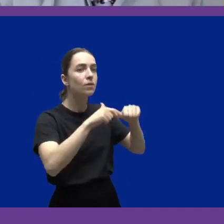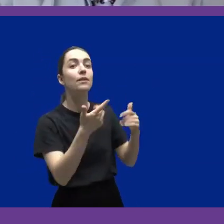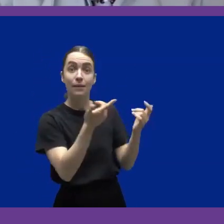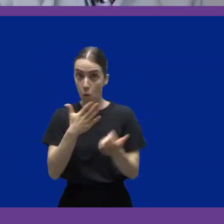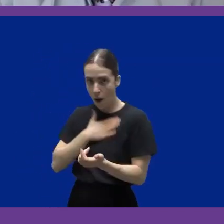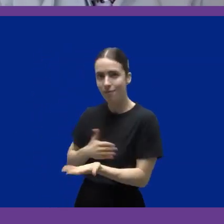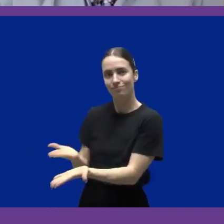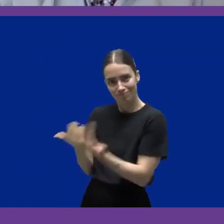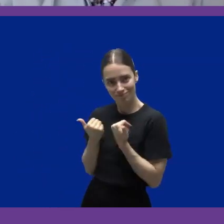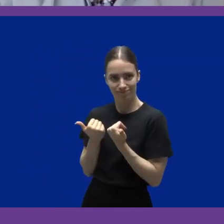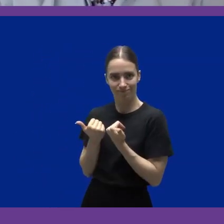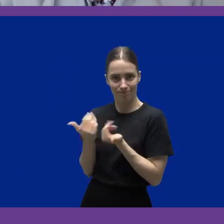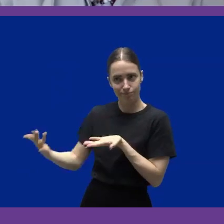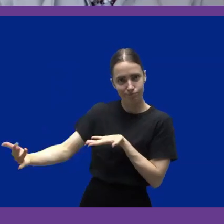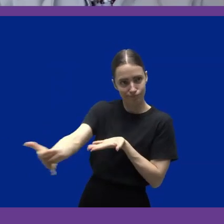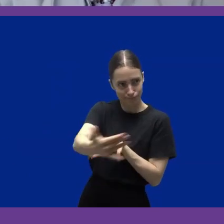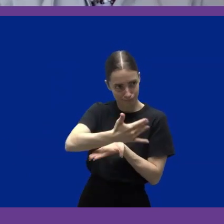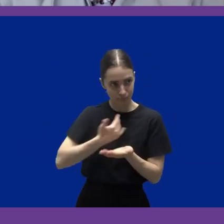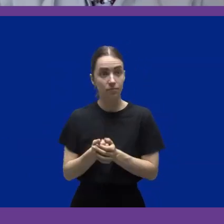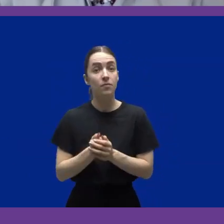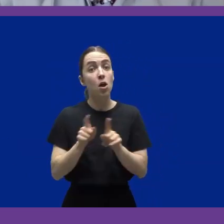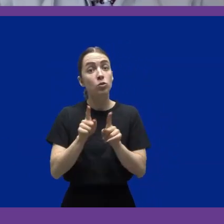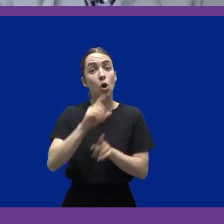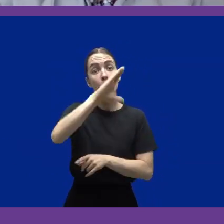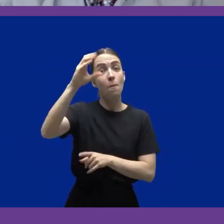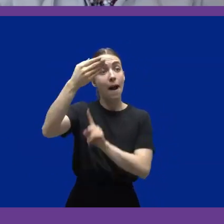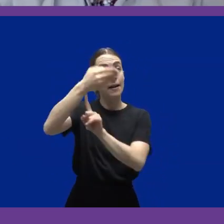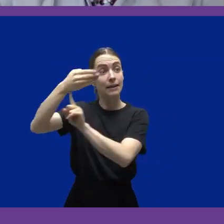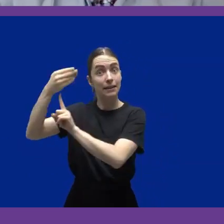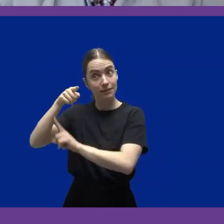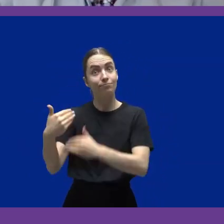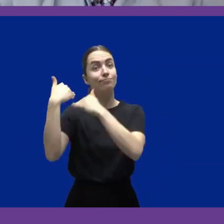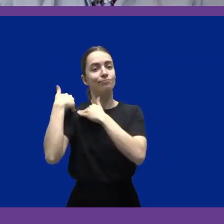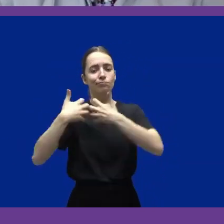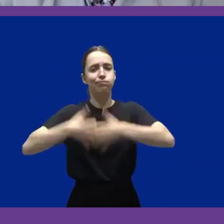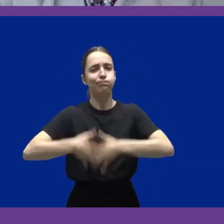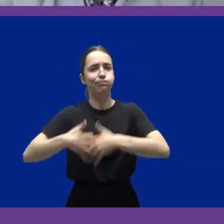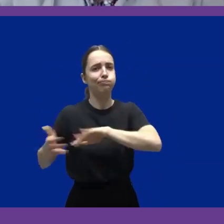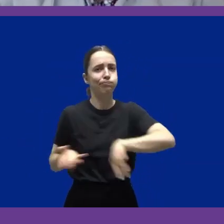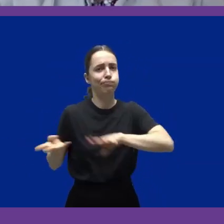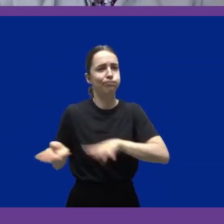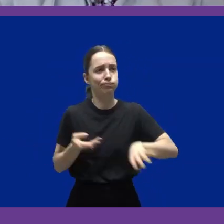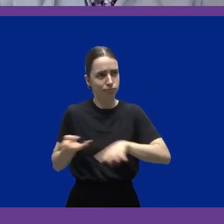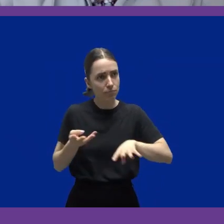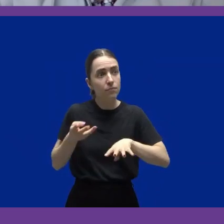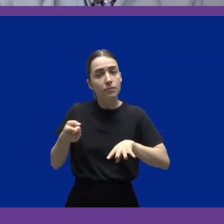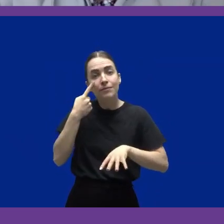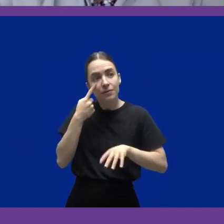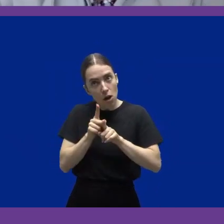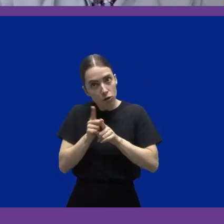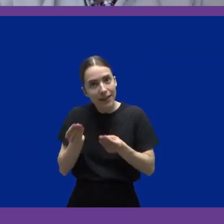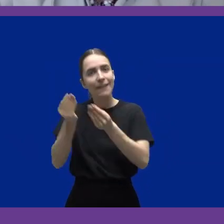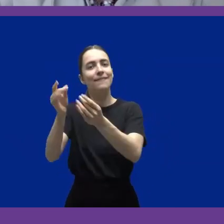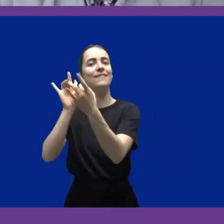This data will help policymakers and businesses to improve their products and their services over time,